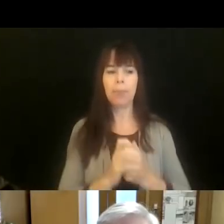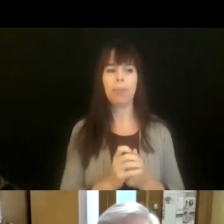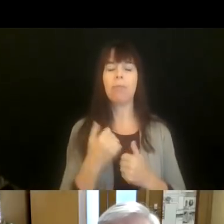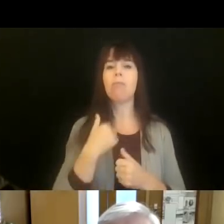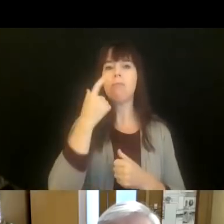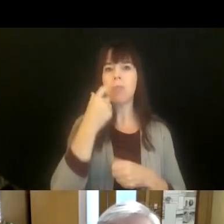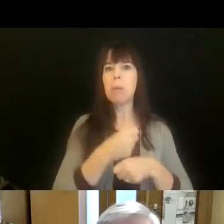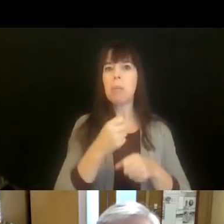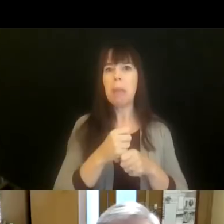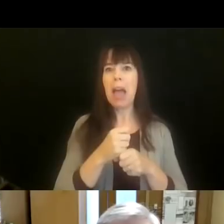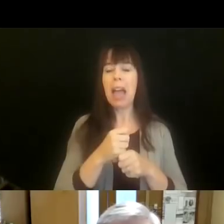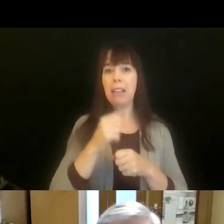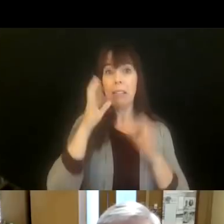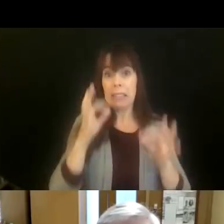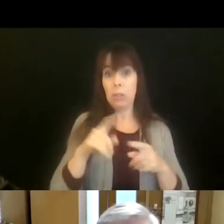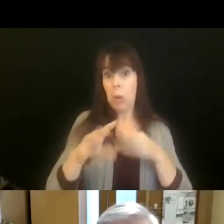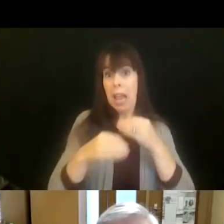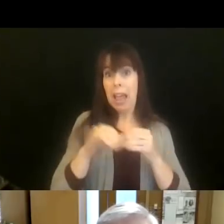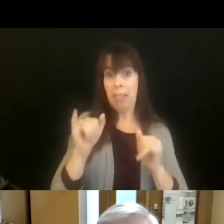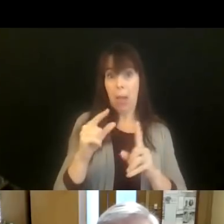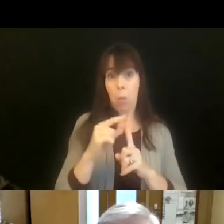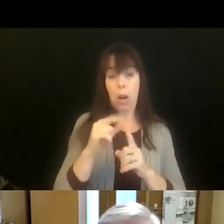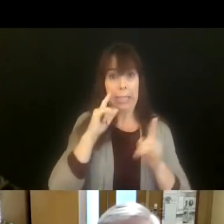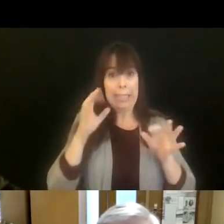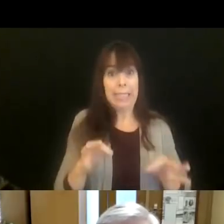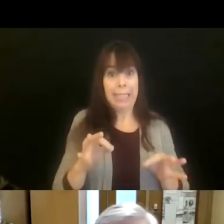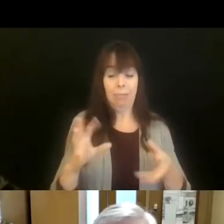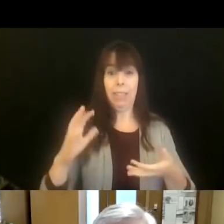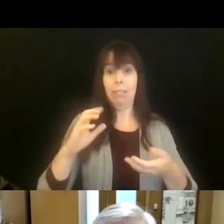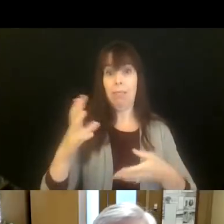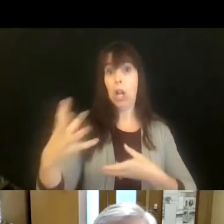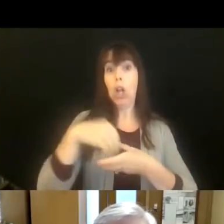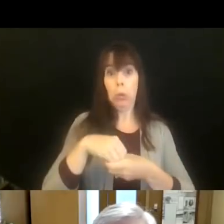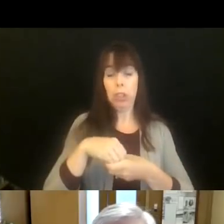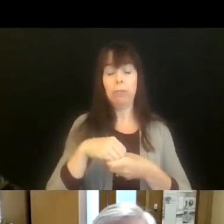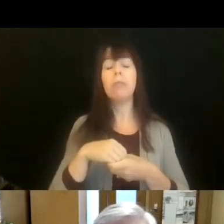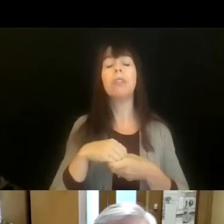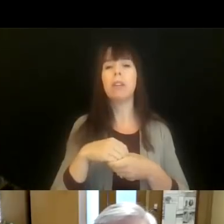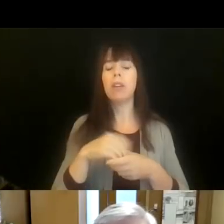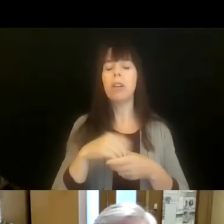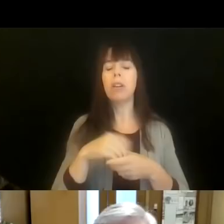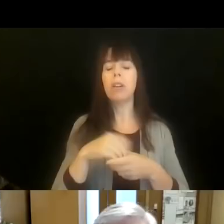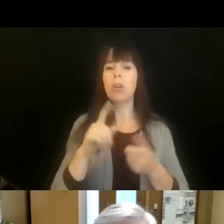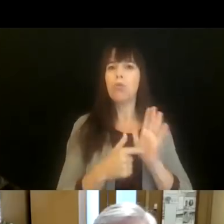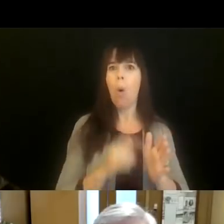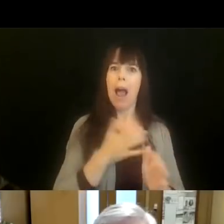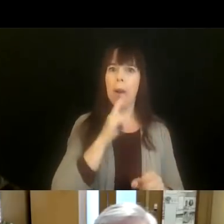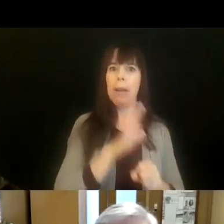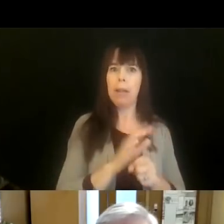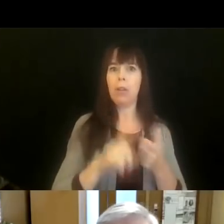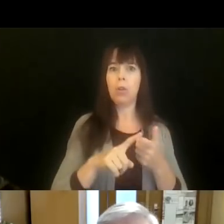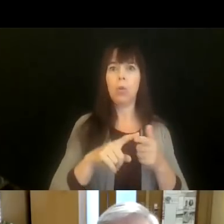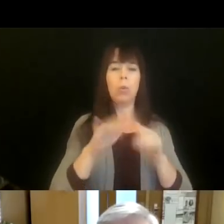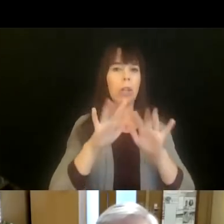the decision to add inclusion as a core value to reflect our efforts and our commitment around diversity, equity, and